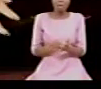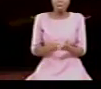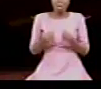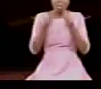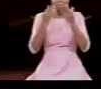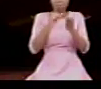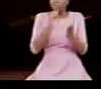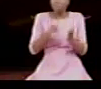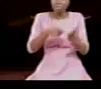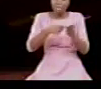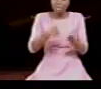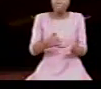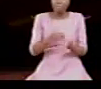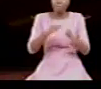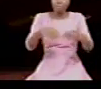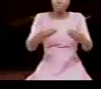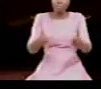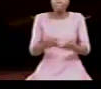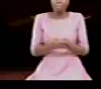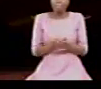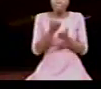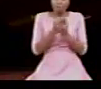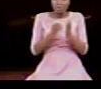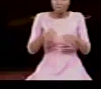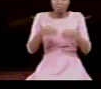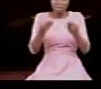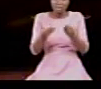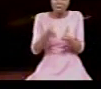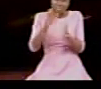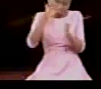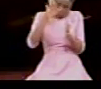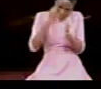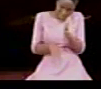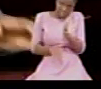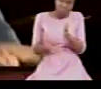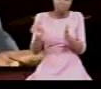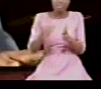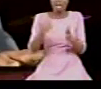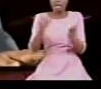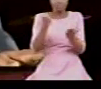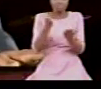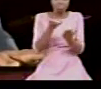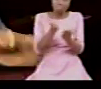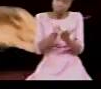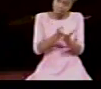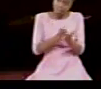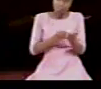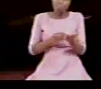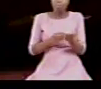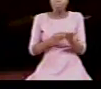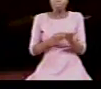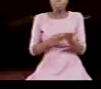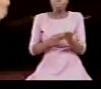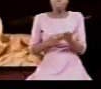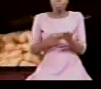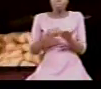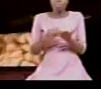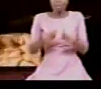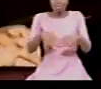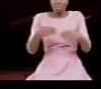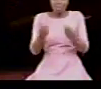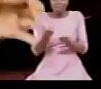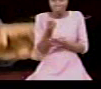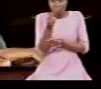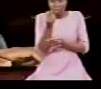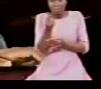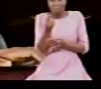And some, even when giving, they give below their status. Sowing sparingly by